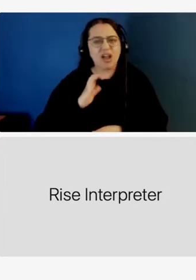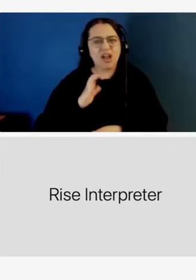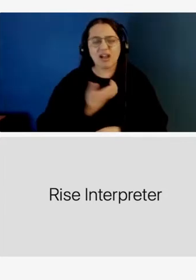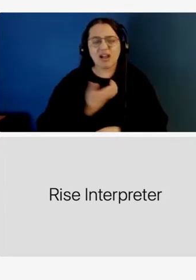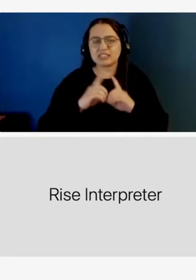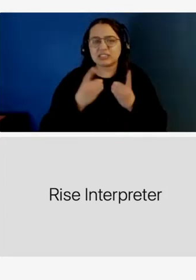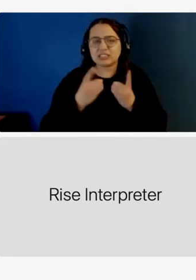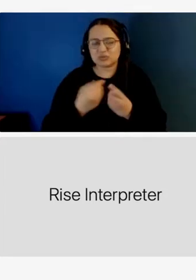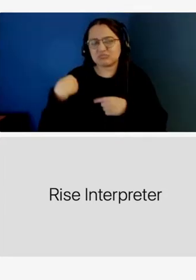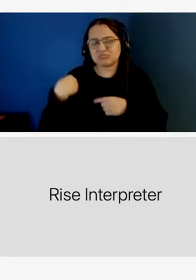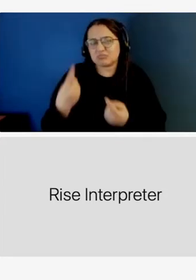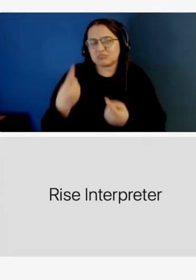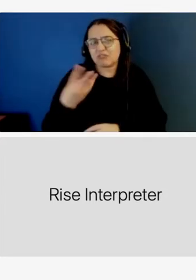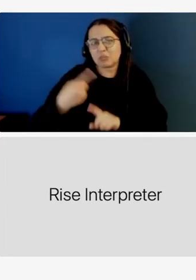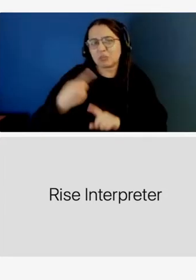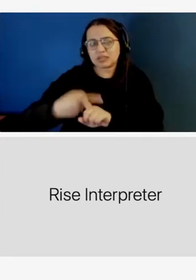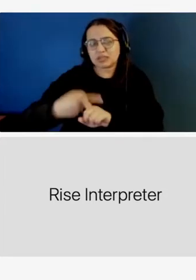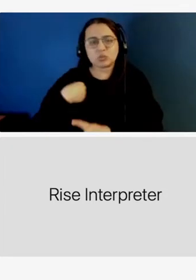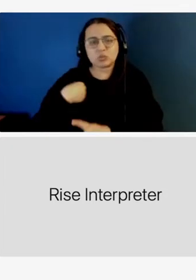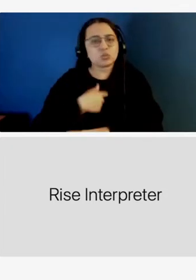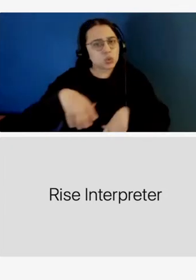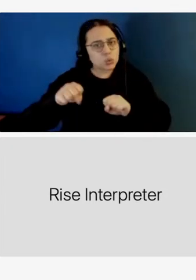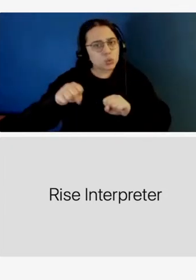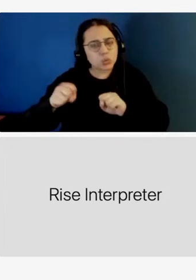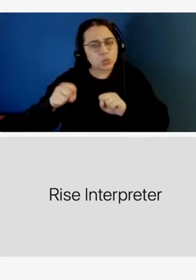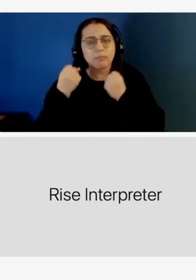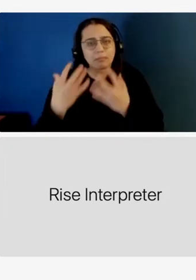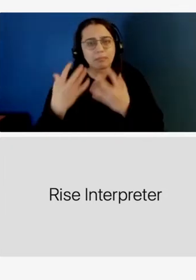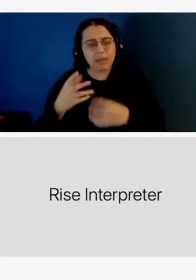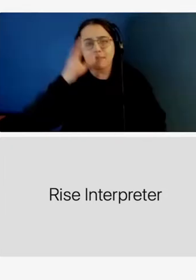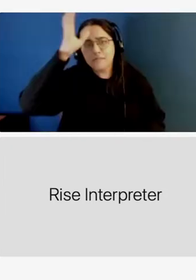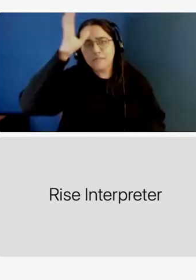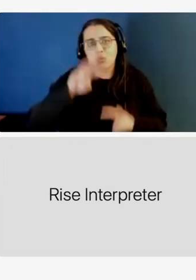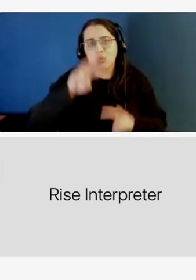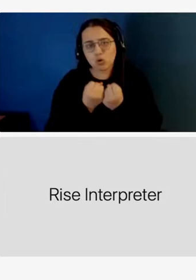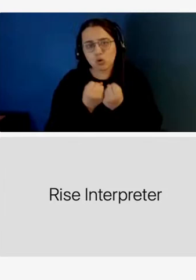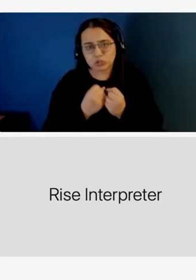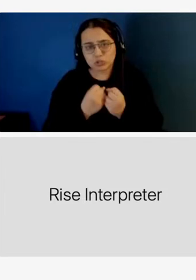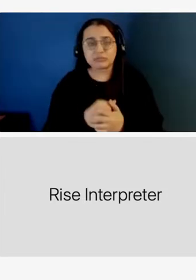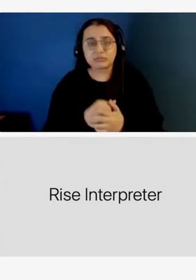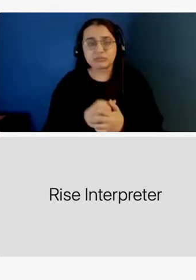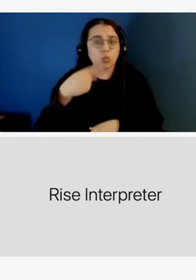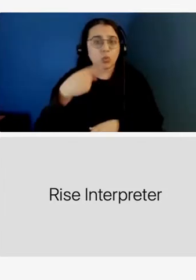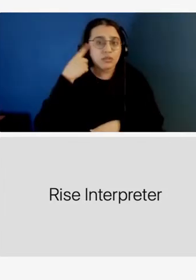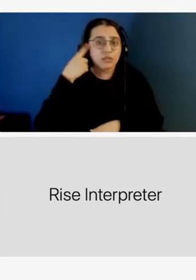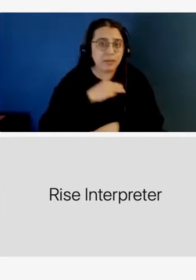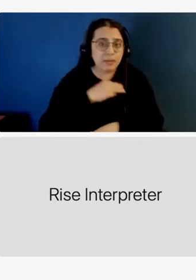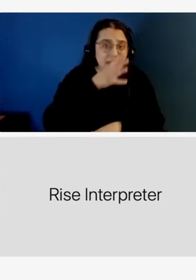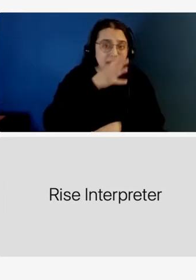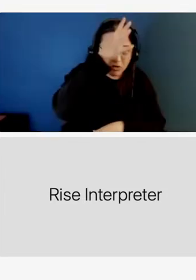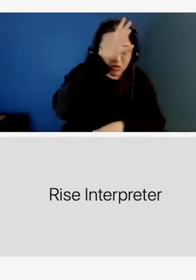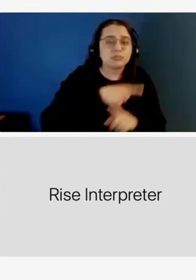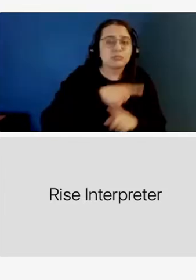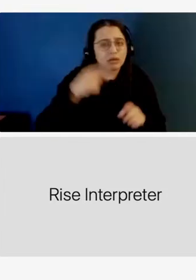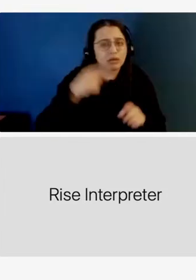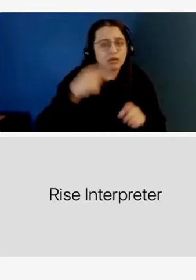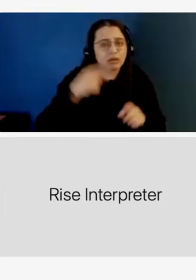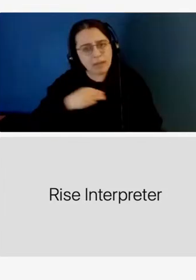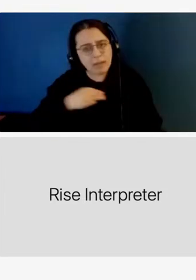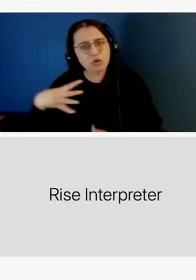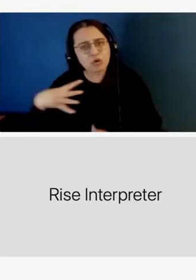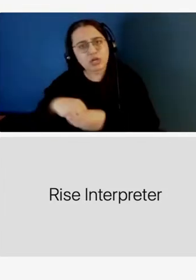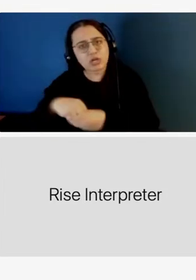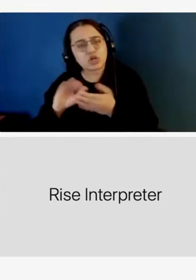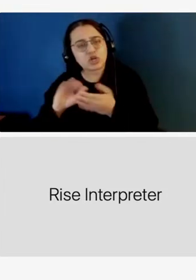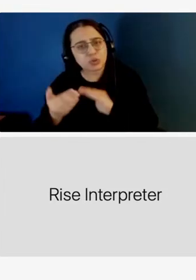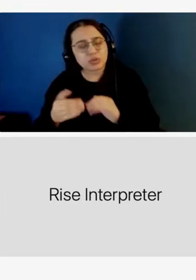parent workshops, and not just for parents, but members of the community. So I want to thank Assistant Superintendent Dr.